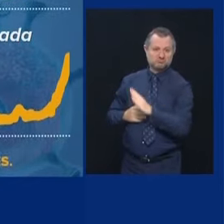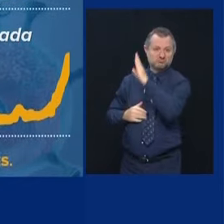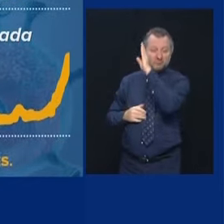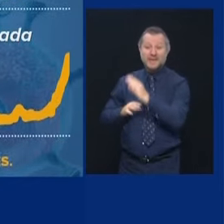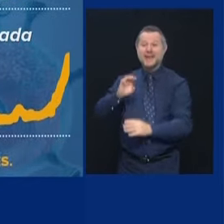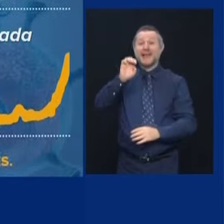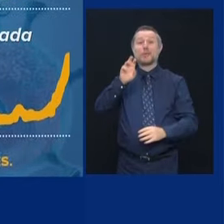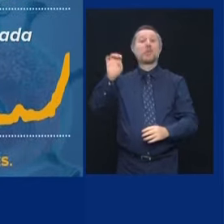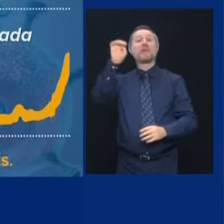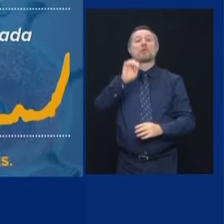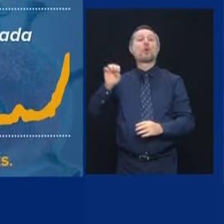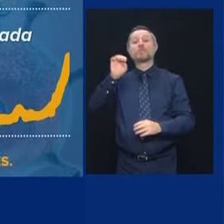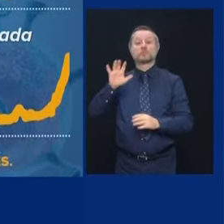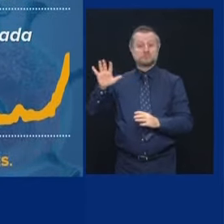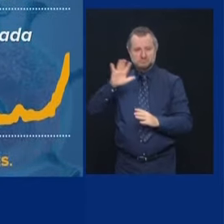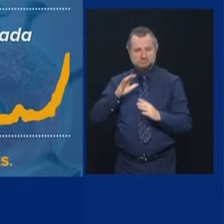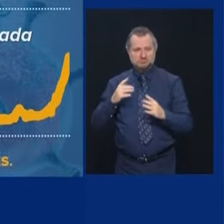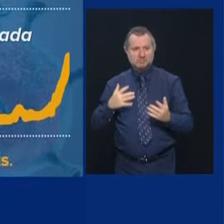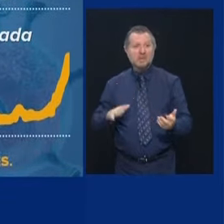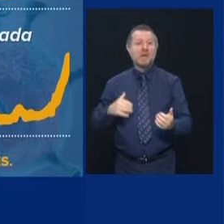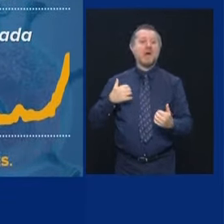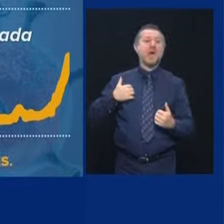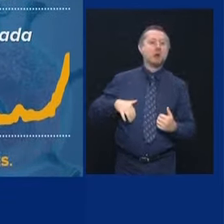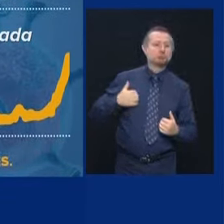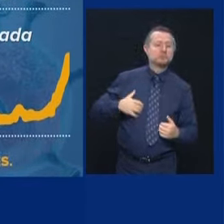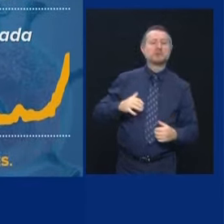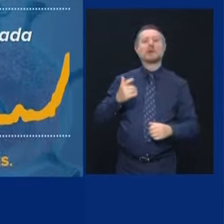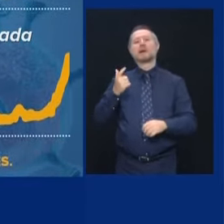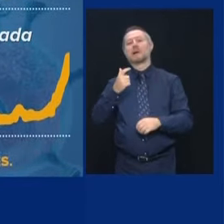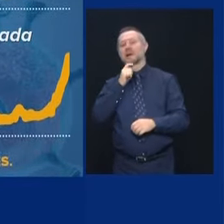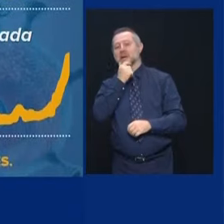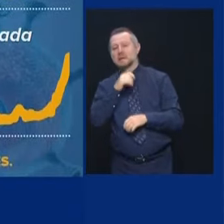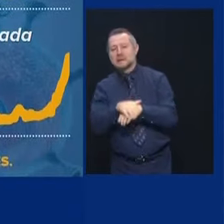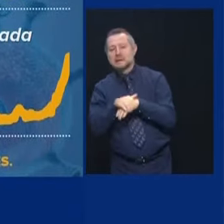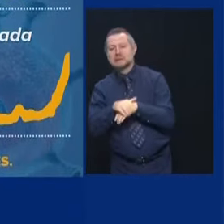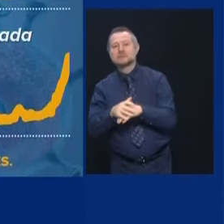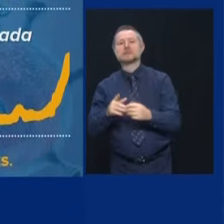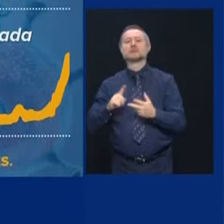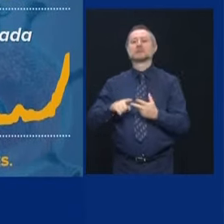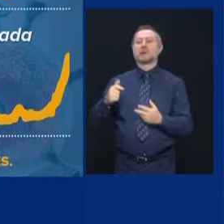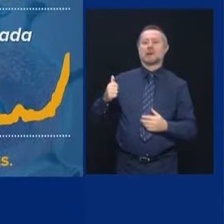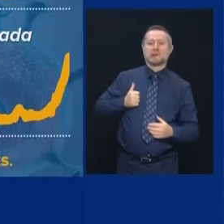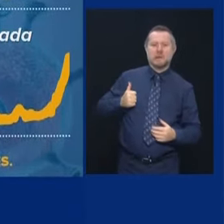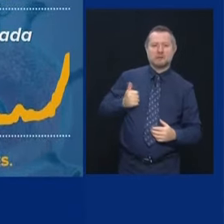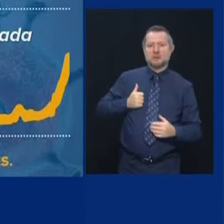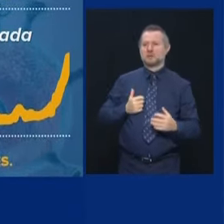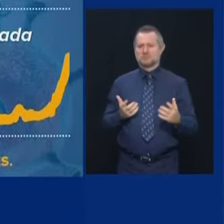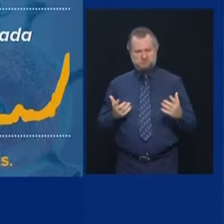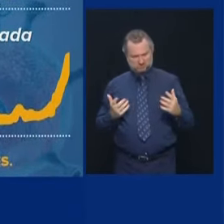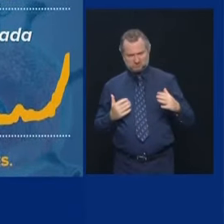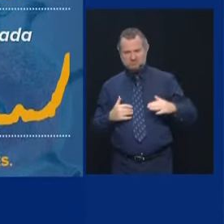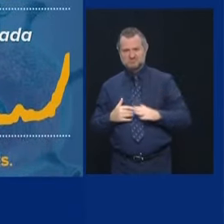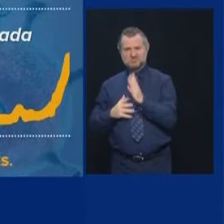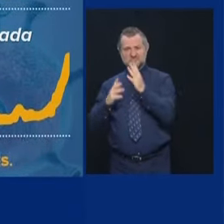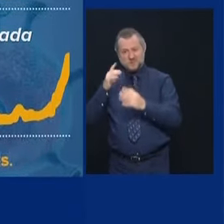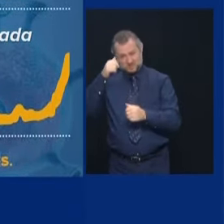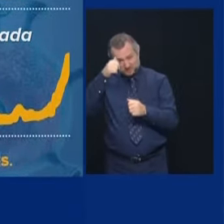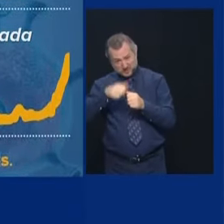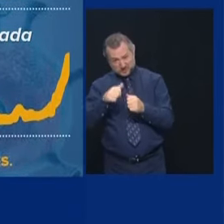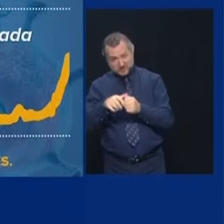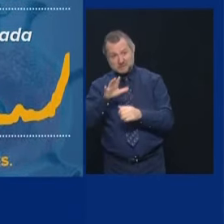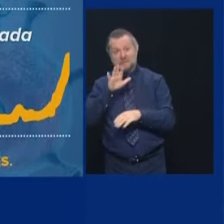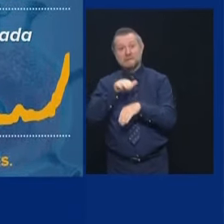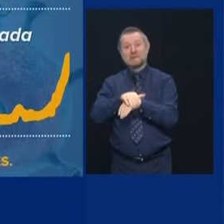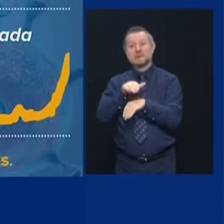Canada has a problem. Argentina has a problem. The UK has a problem. And the UK, remember, they were up, they